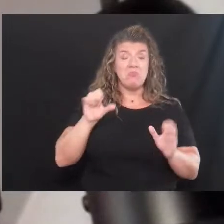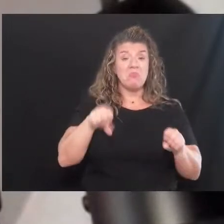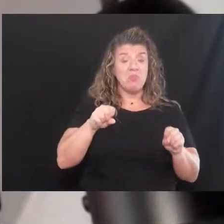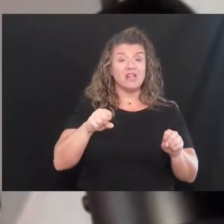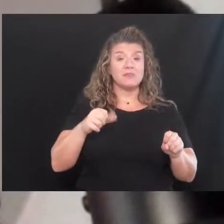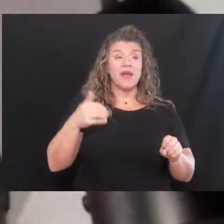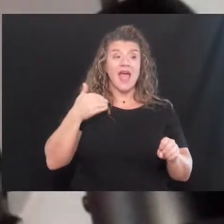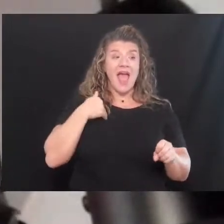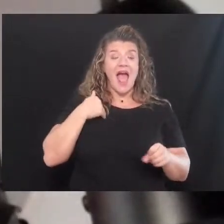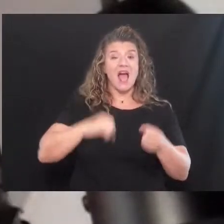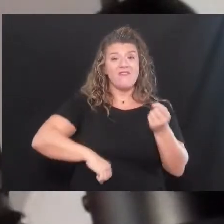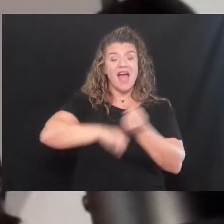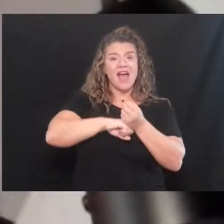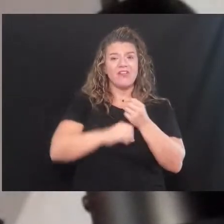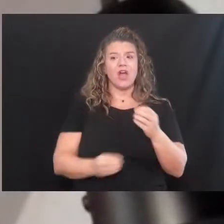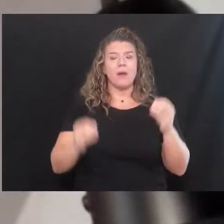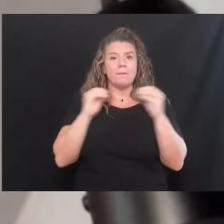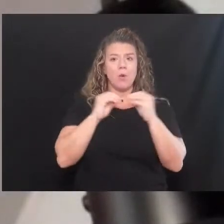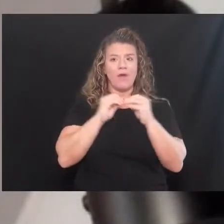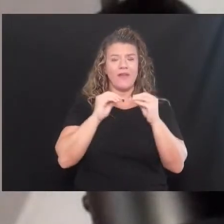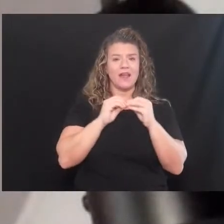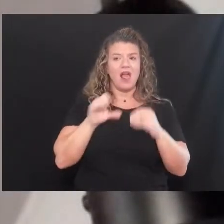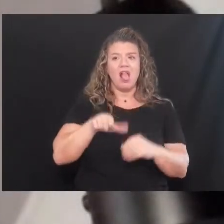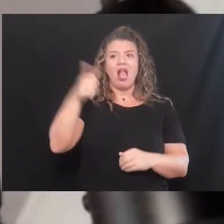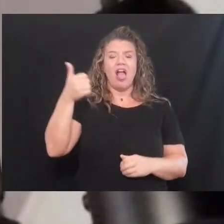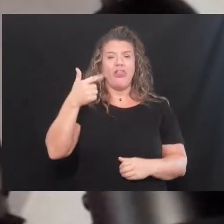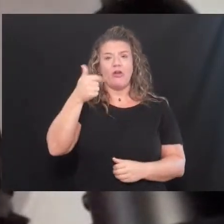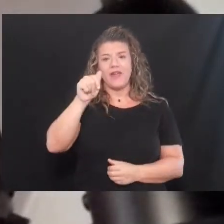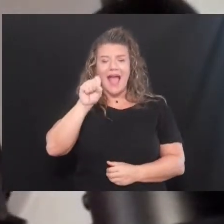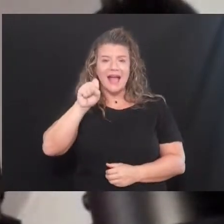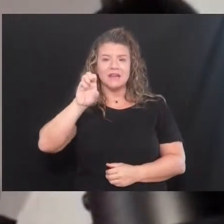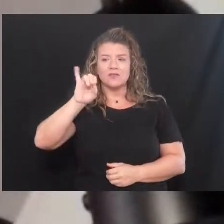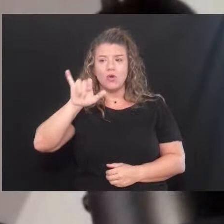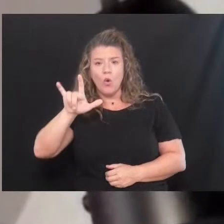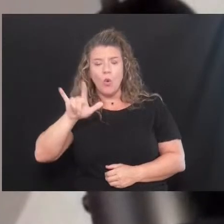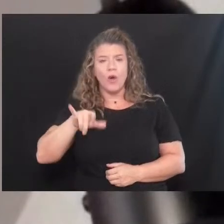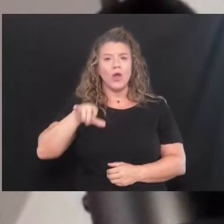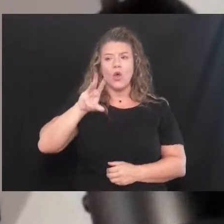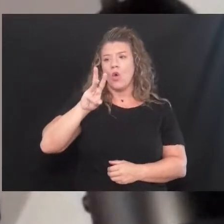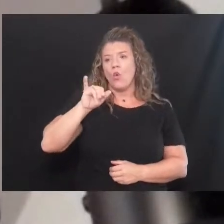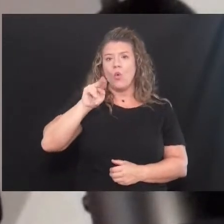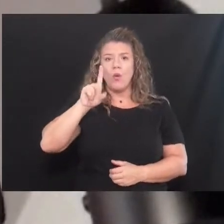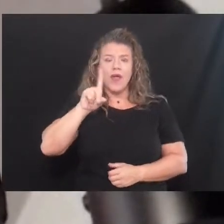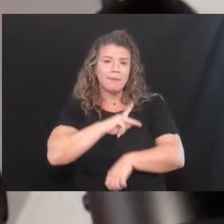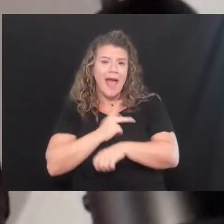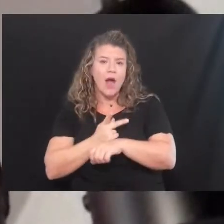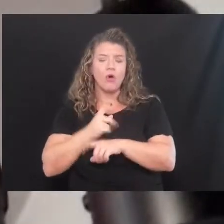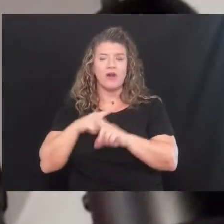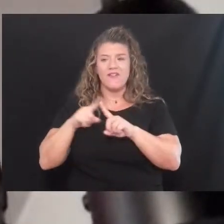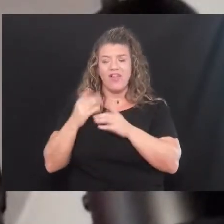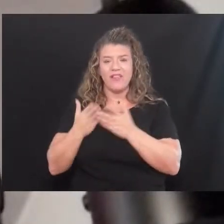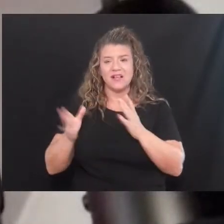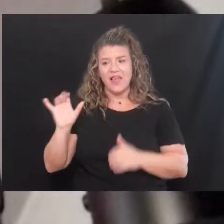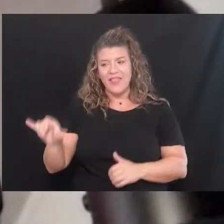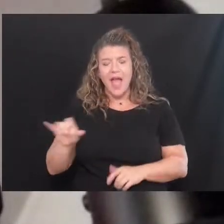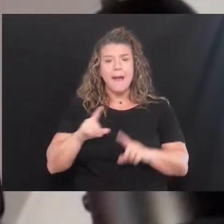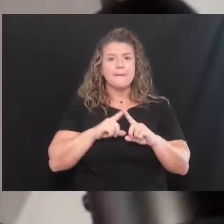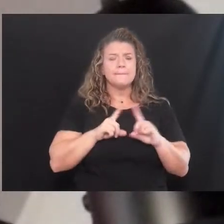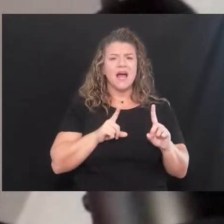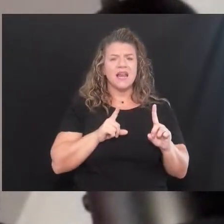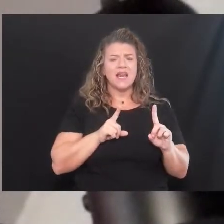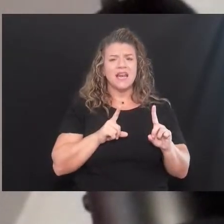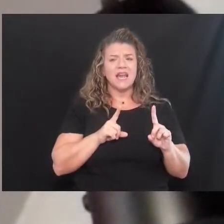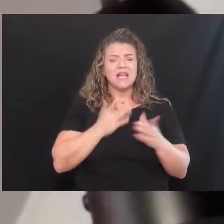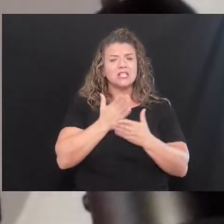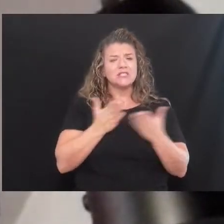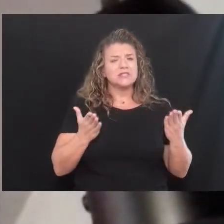had advocated for more things other than coal and natural gas, such as wind power and things of that nature. So there's